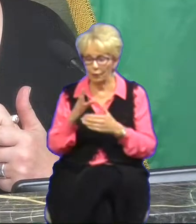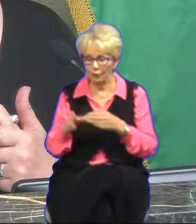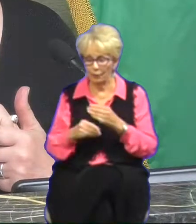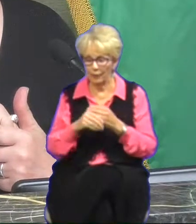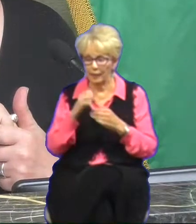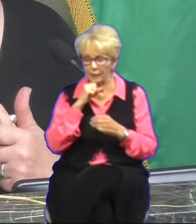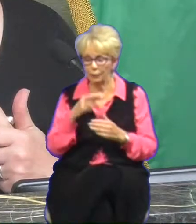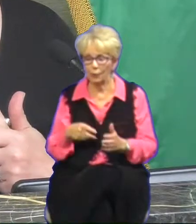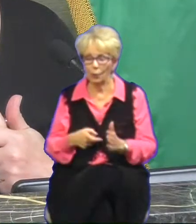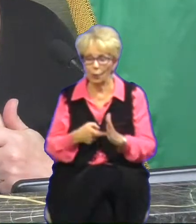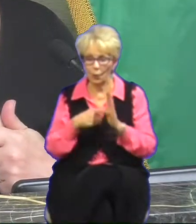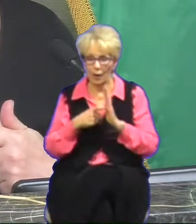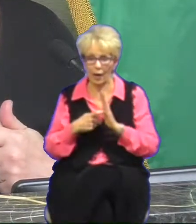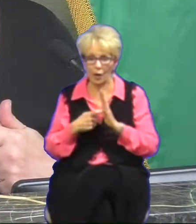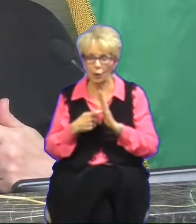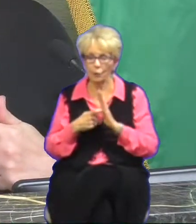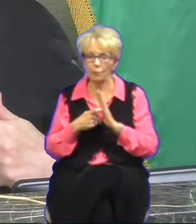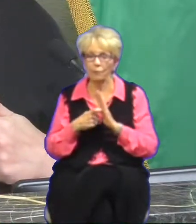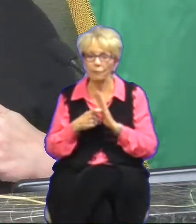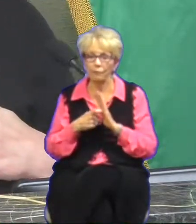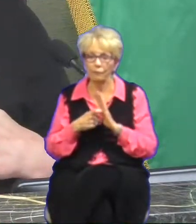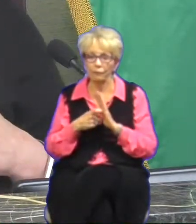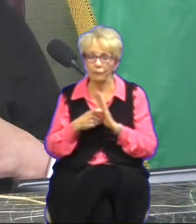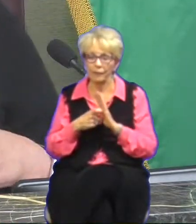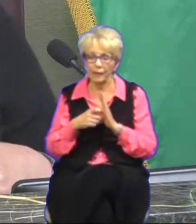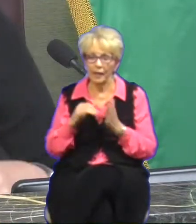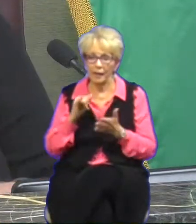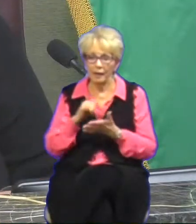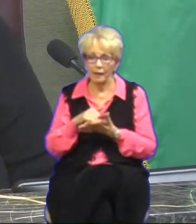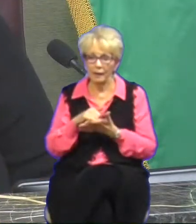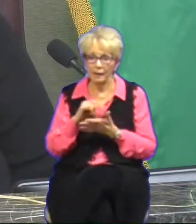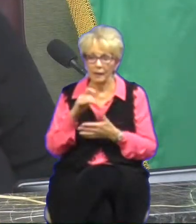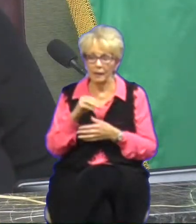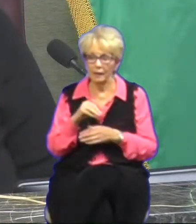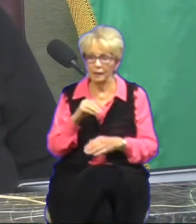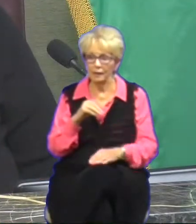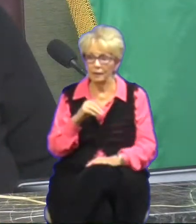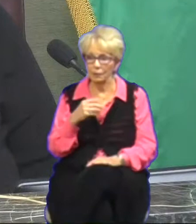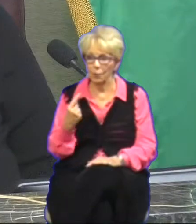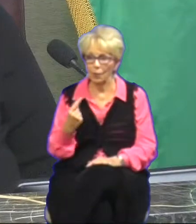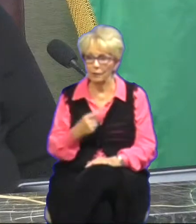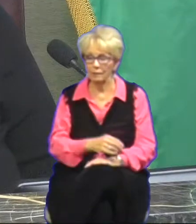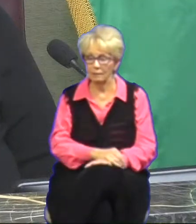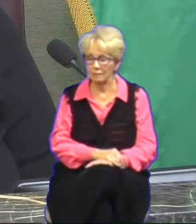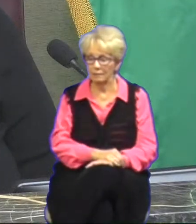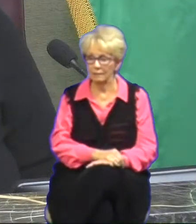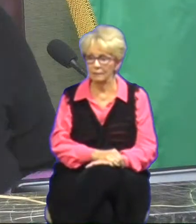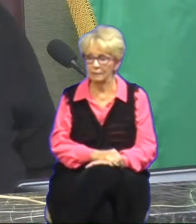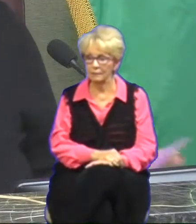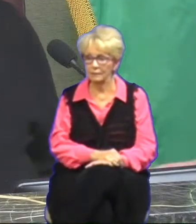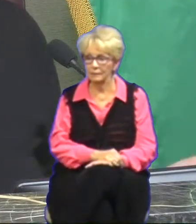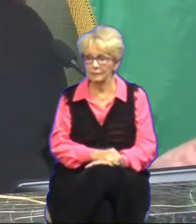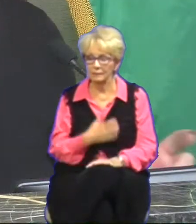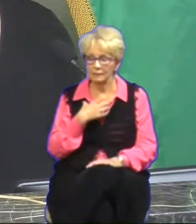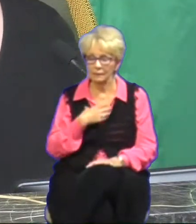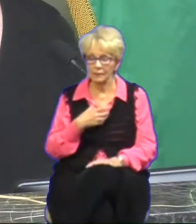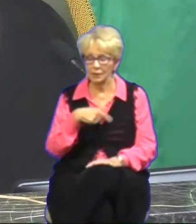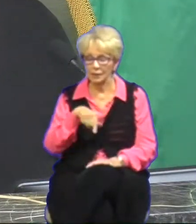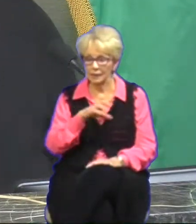required. And that's item one. Okay. What's the wish of